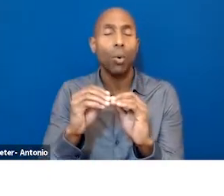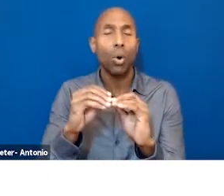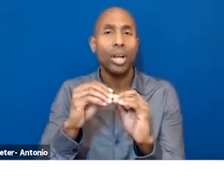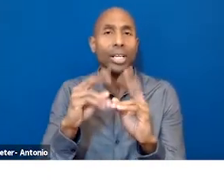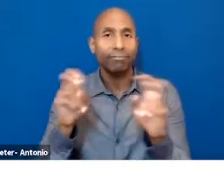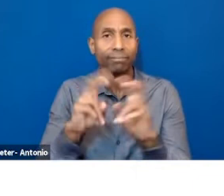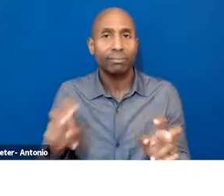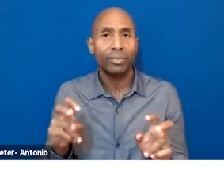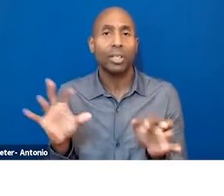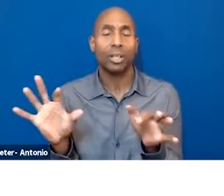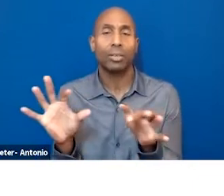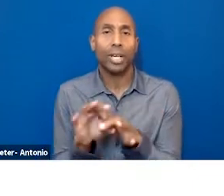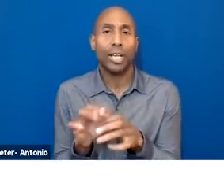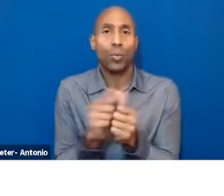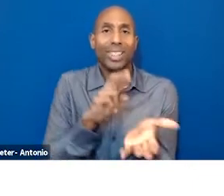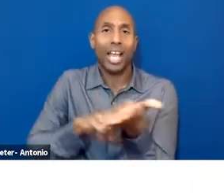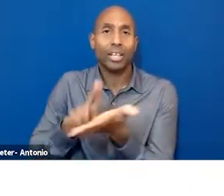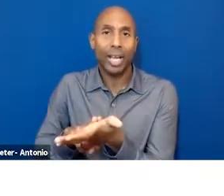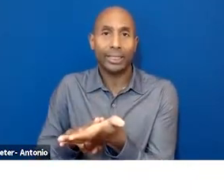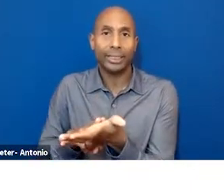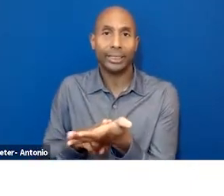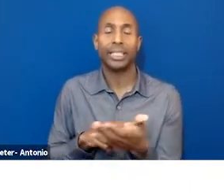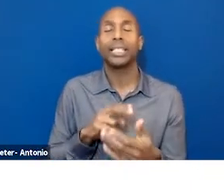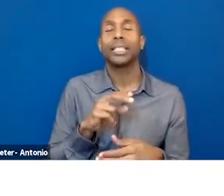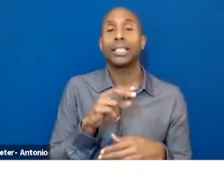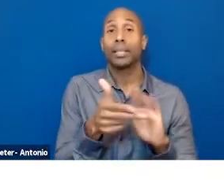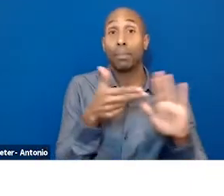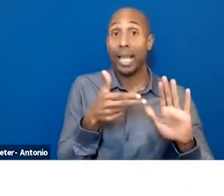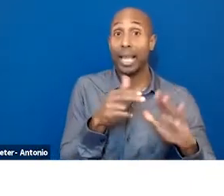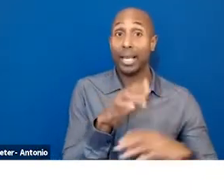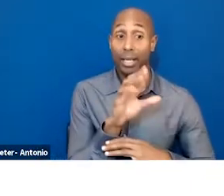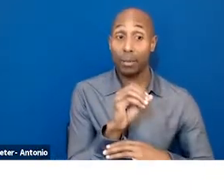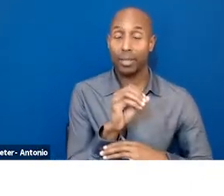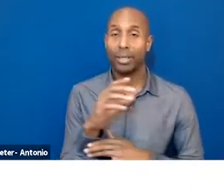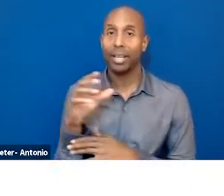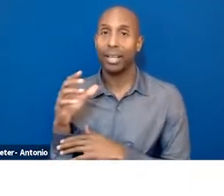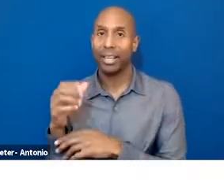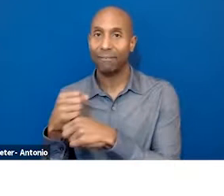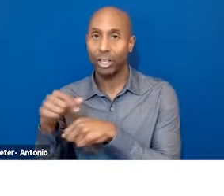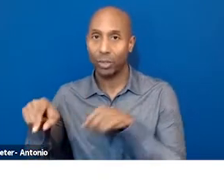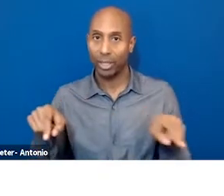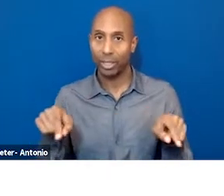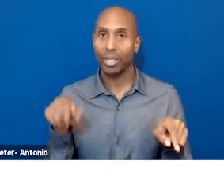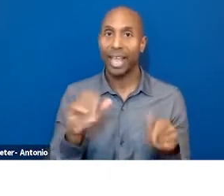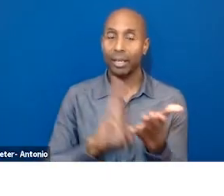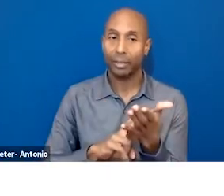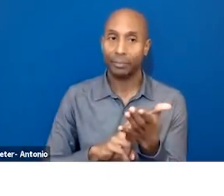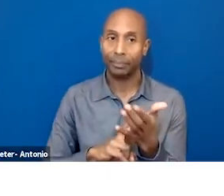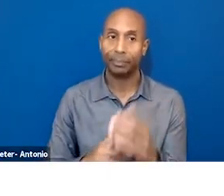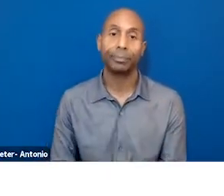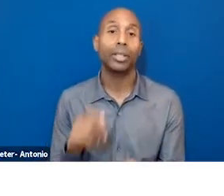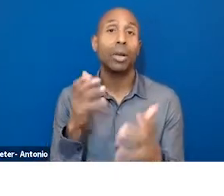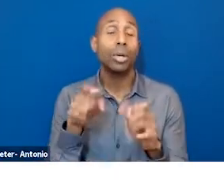factories. And as we do, keep in mind the definition of structural racism I mentioned